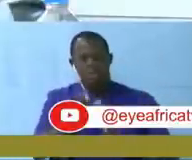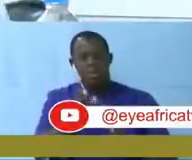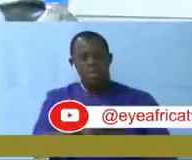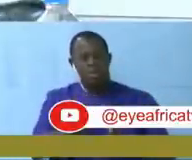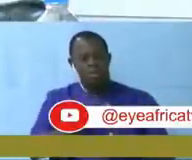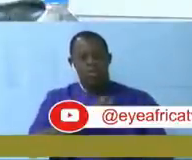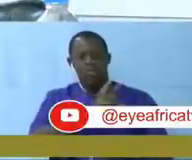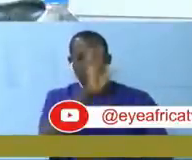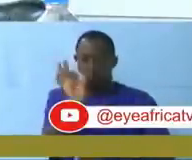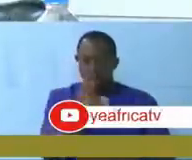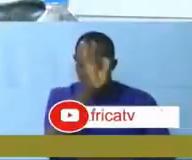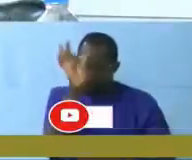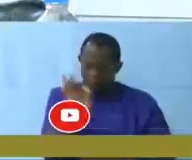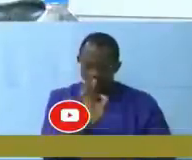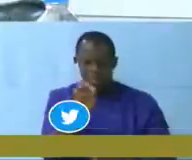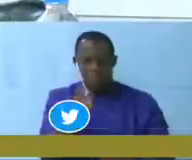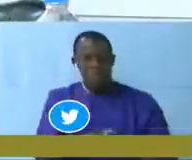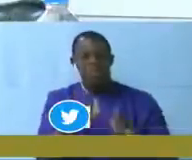of the office of the DPP.